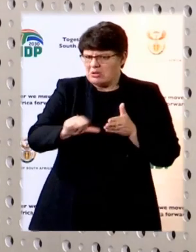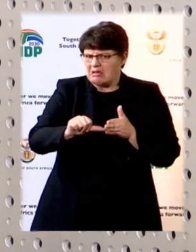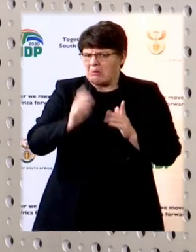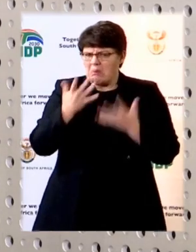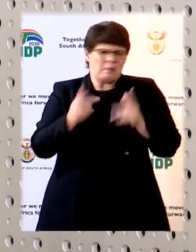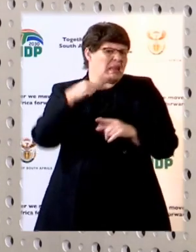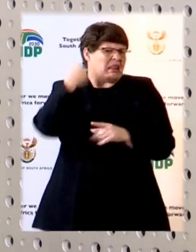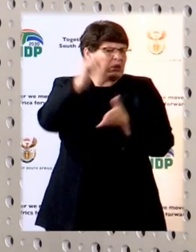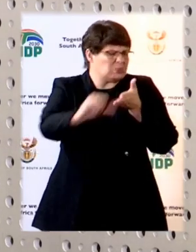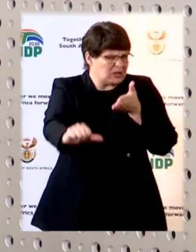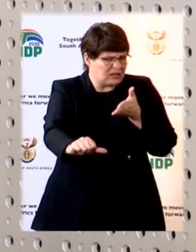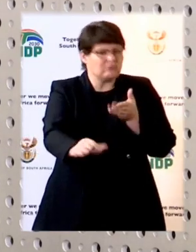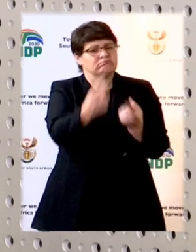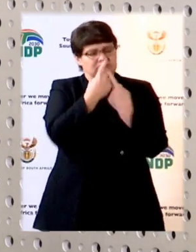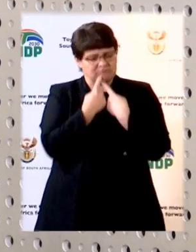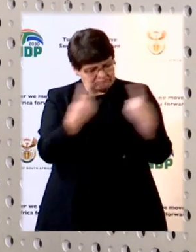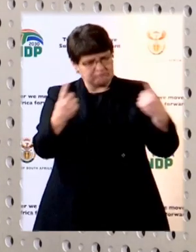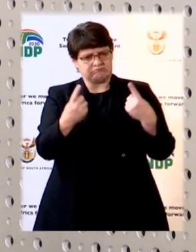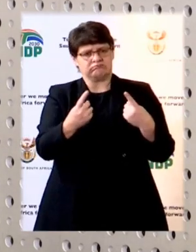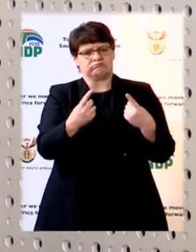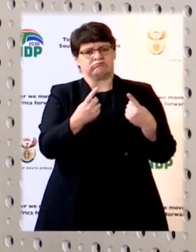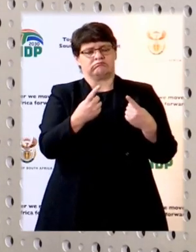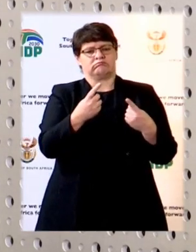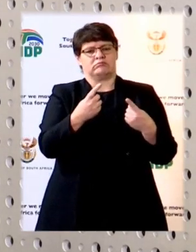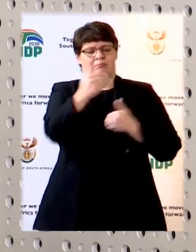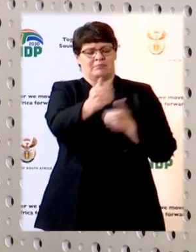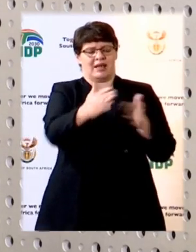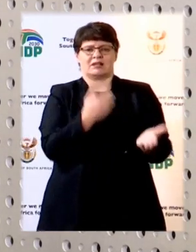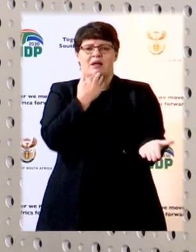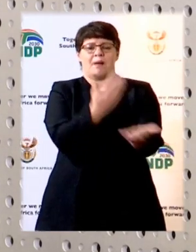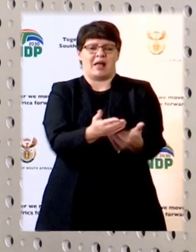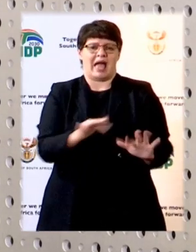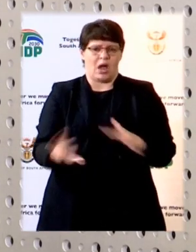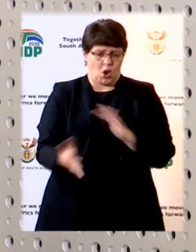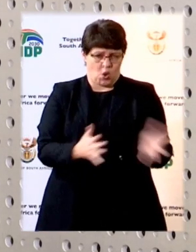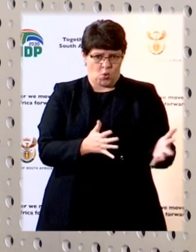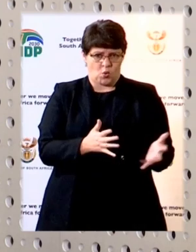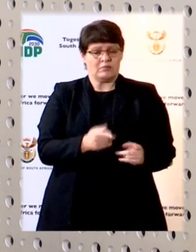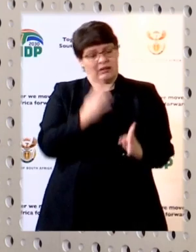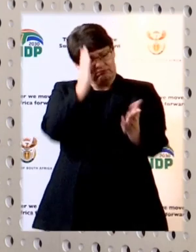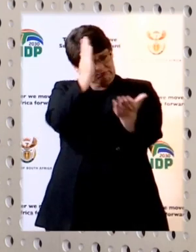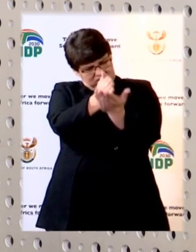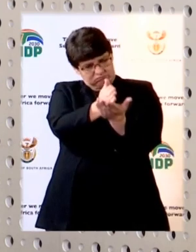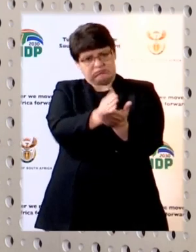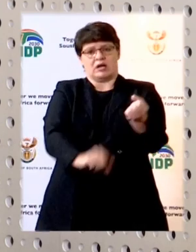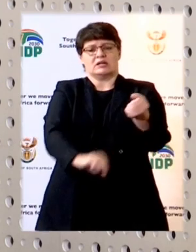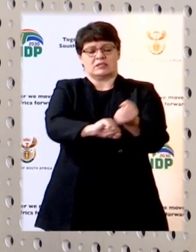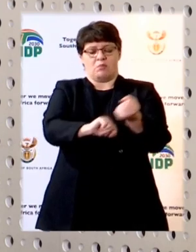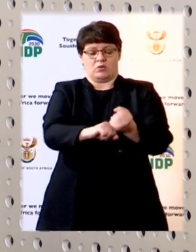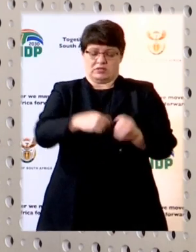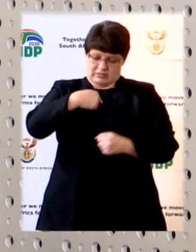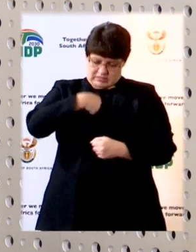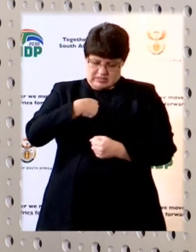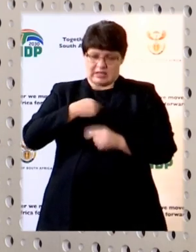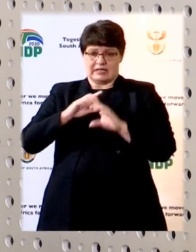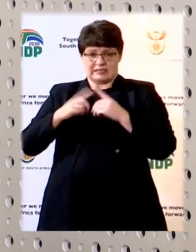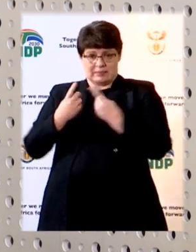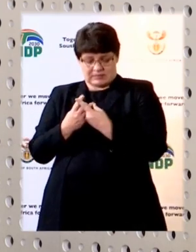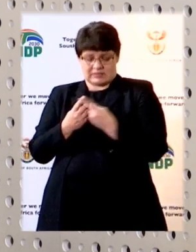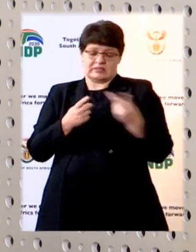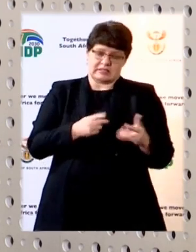week latest, we should be able to announce those schemes that deal with the SMMEs directly, which are supported by both ourselves and